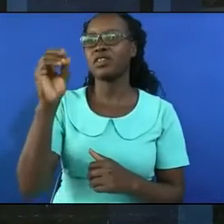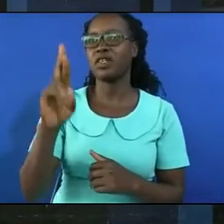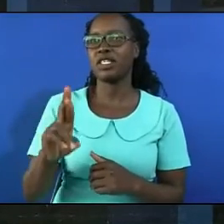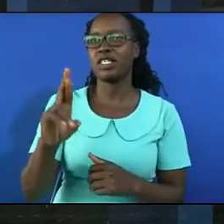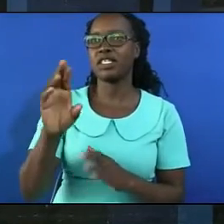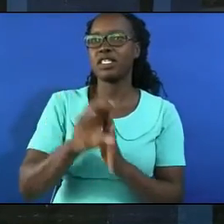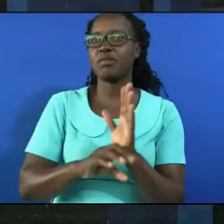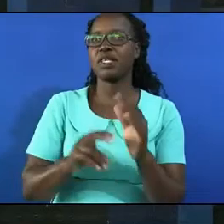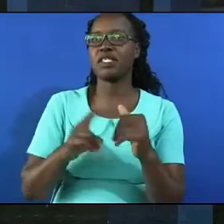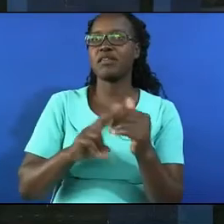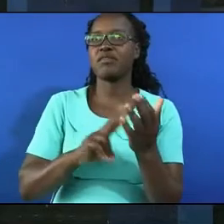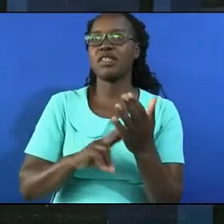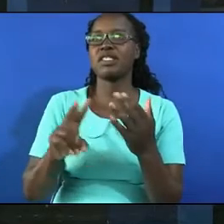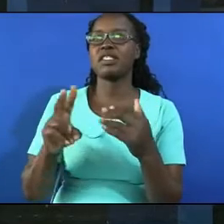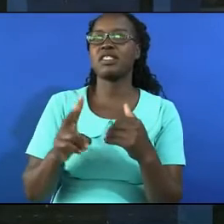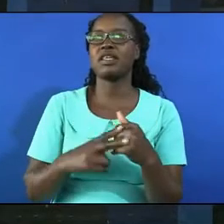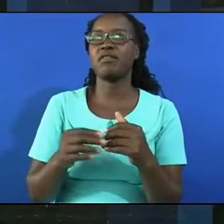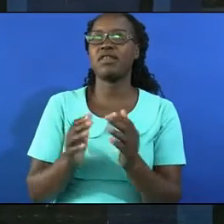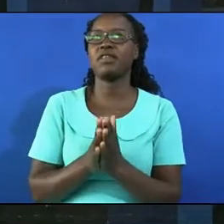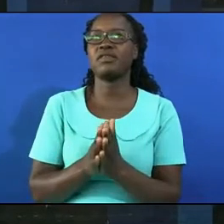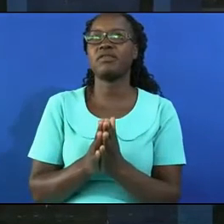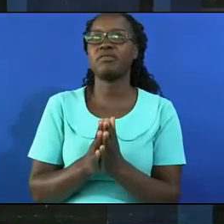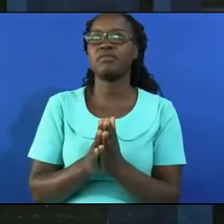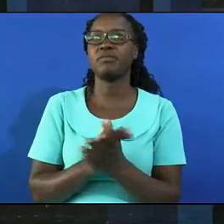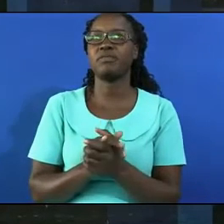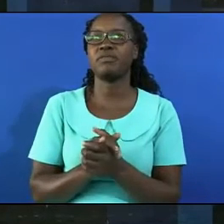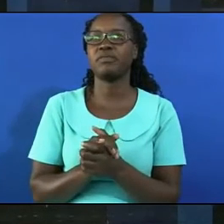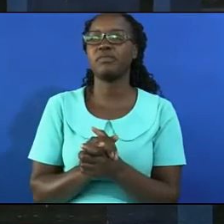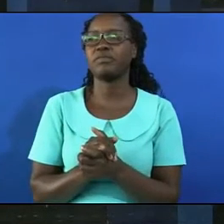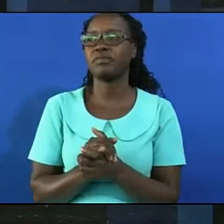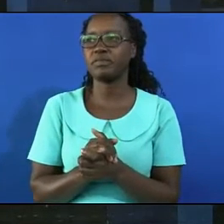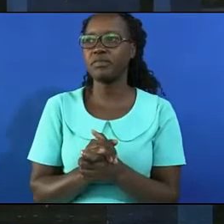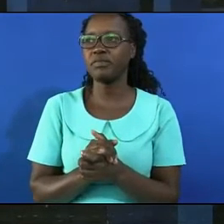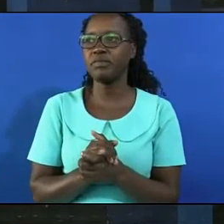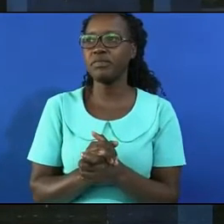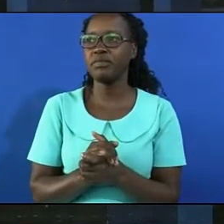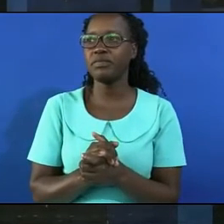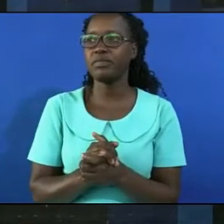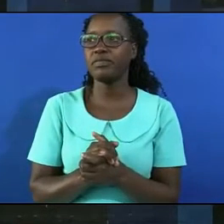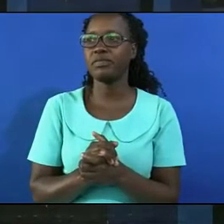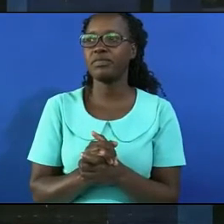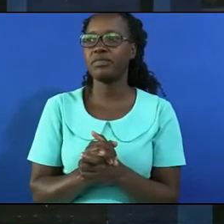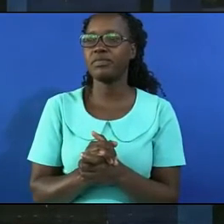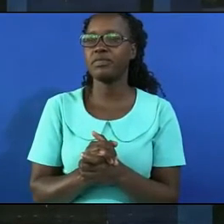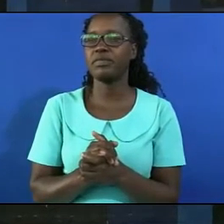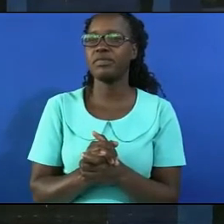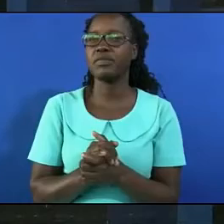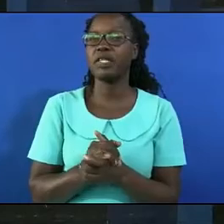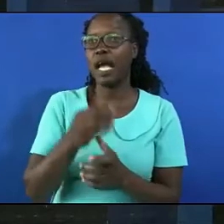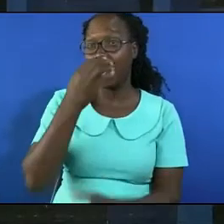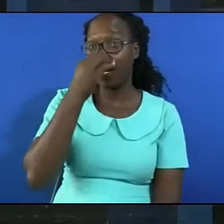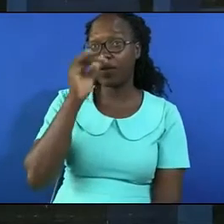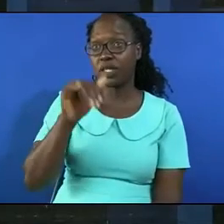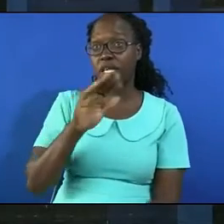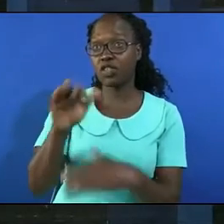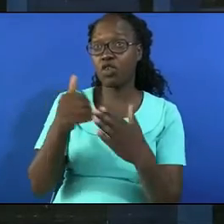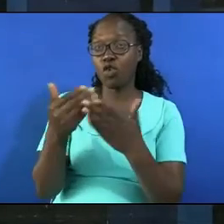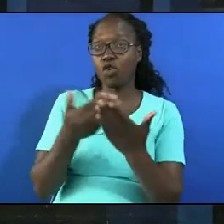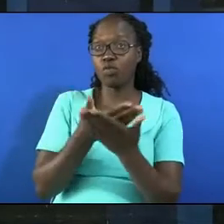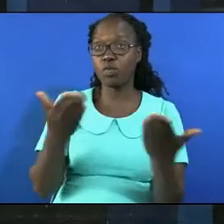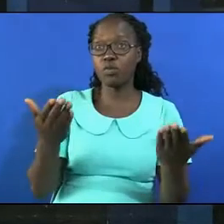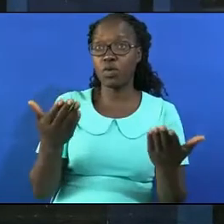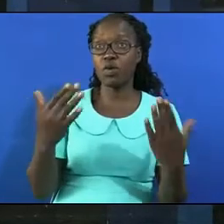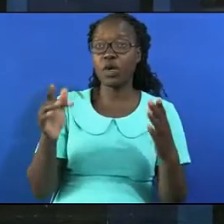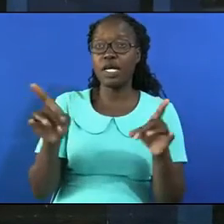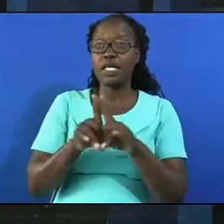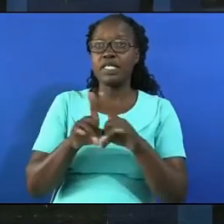verse 7. You can even read verse 8 and 9, which was ably read. I wish that all of you were